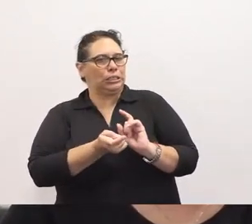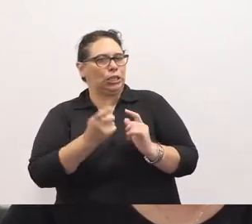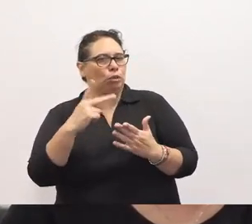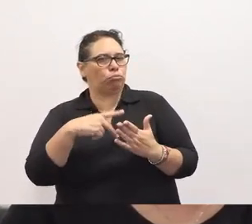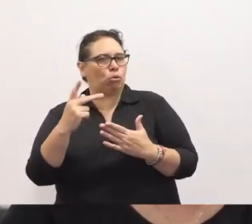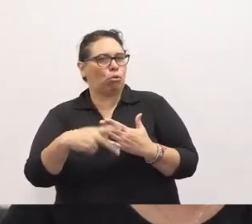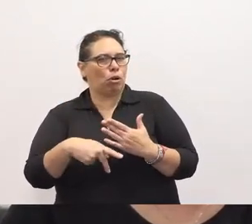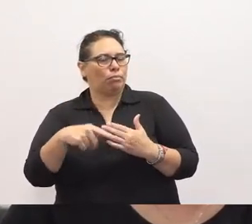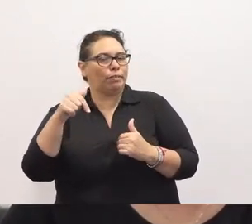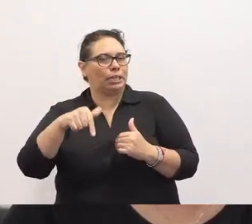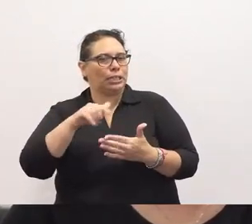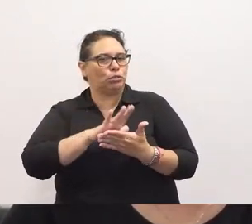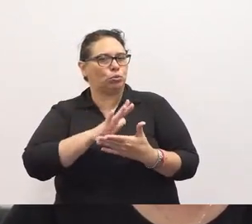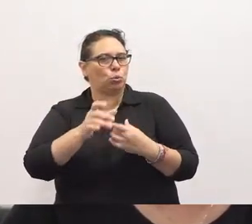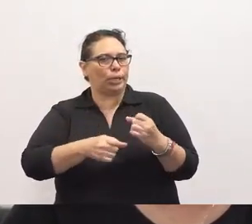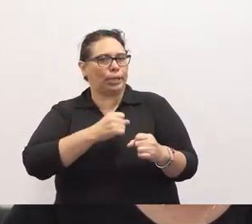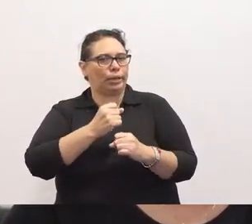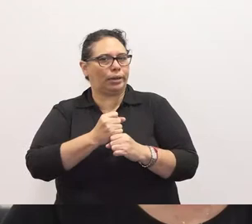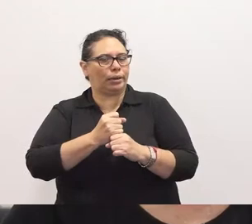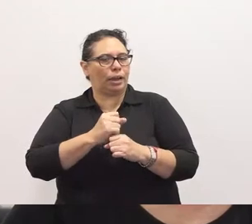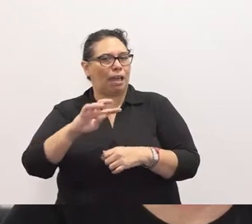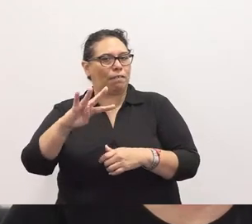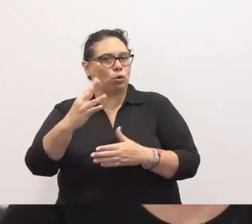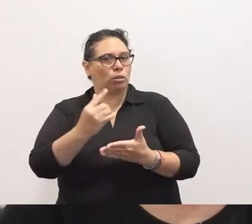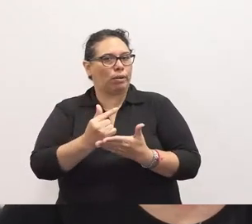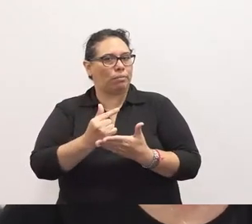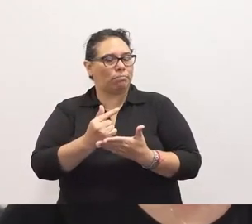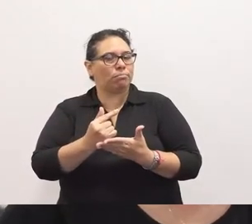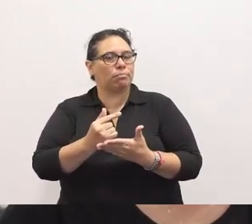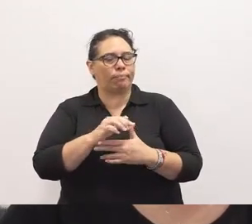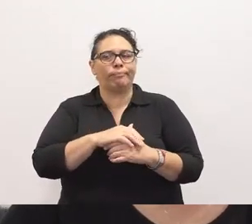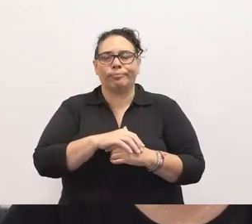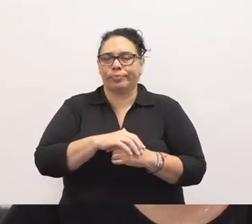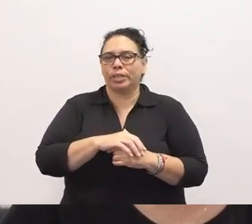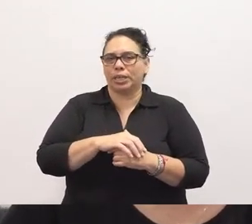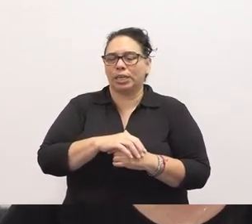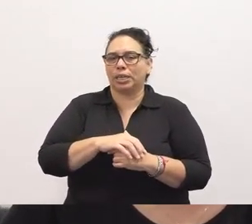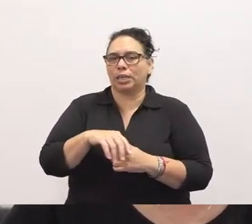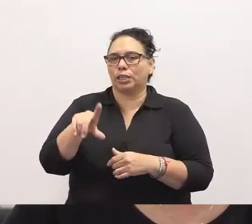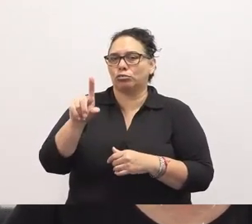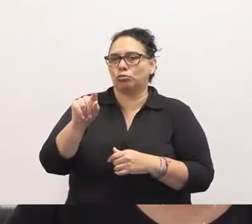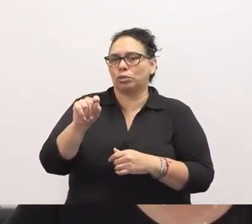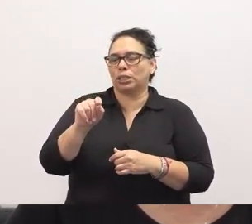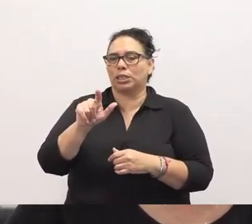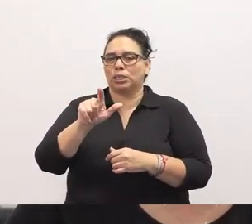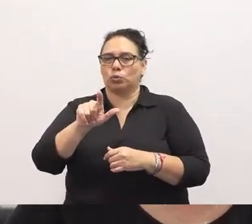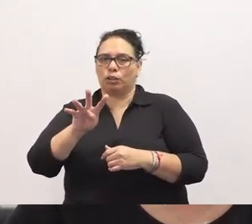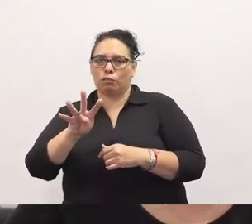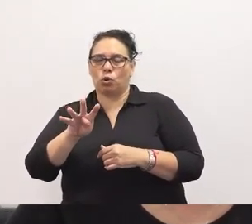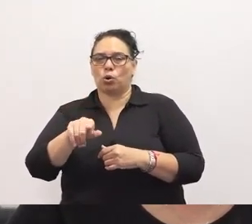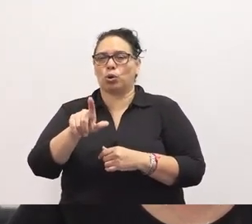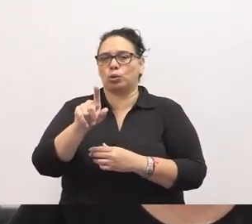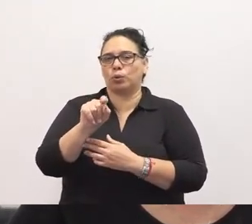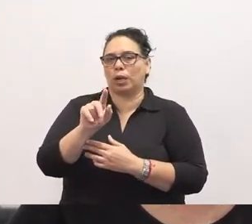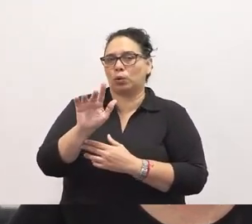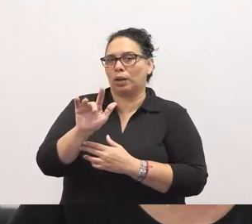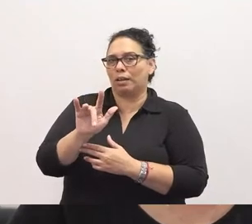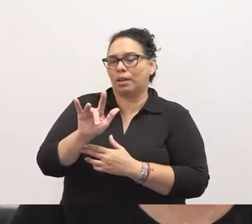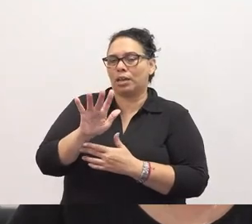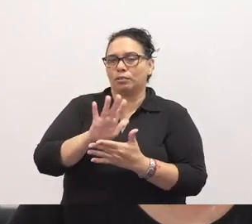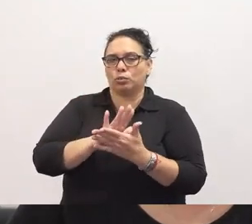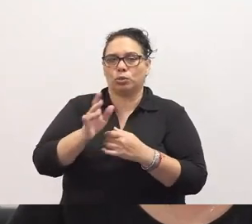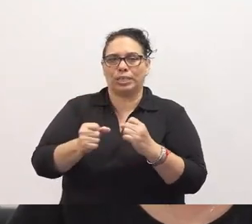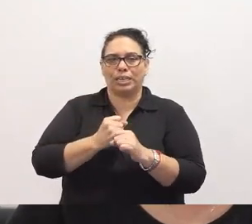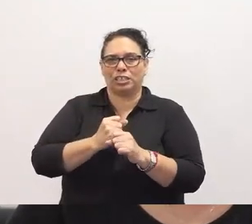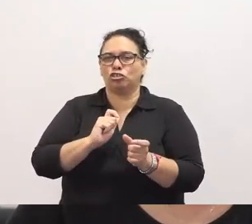for this school year in grade 4 and the 2024 and 2025 school year in grade